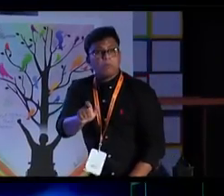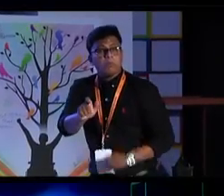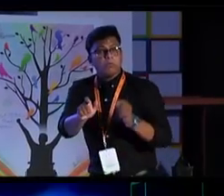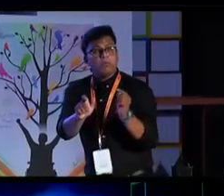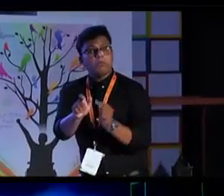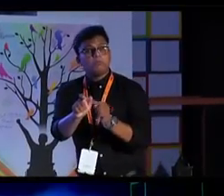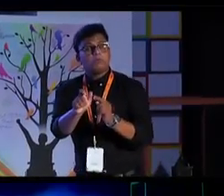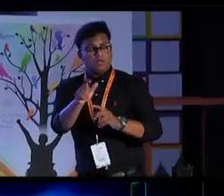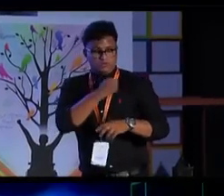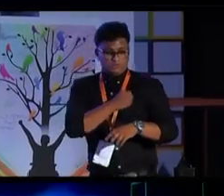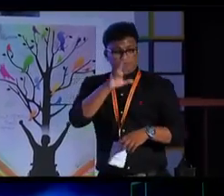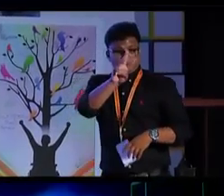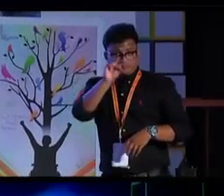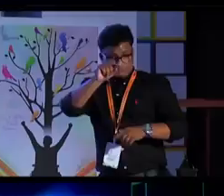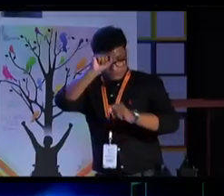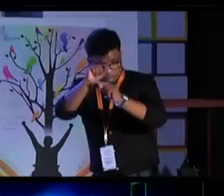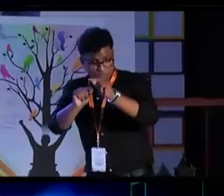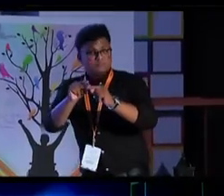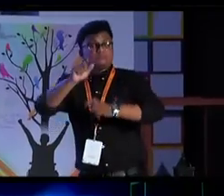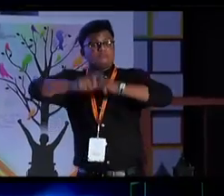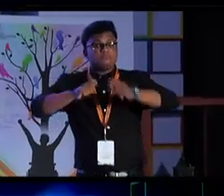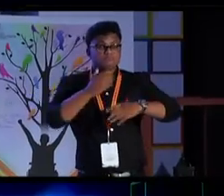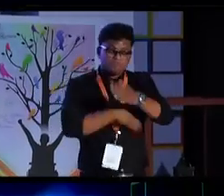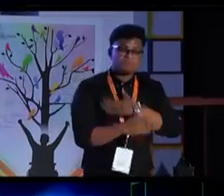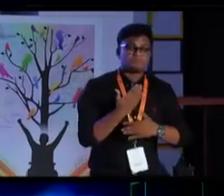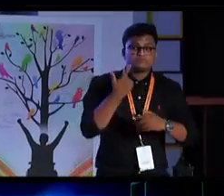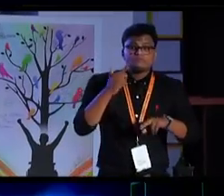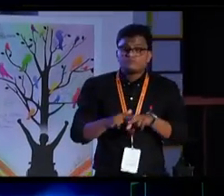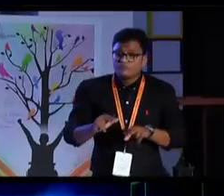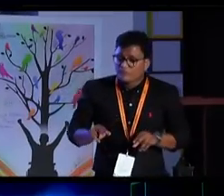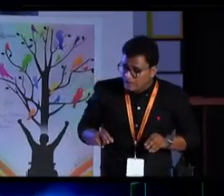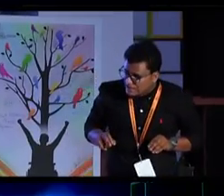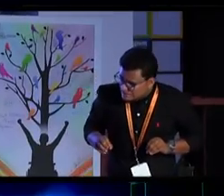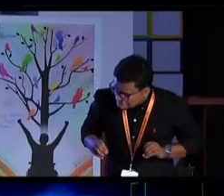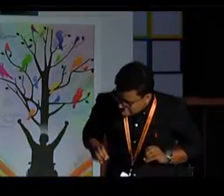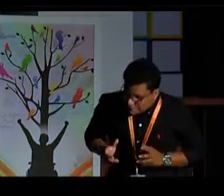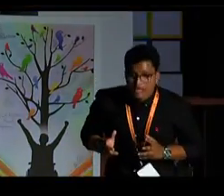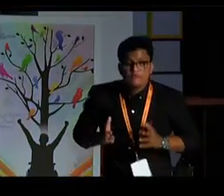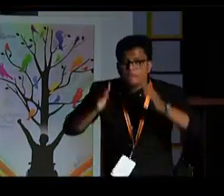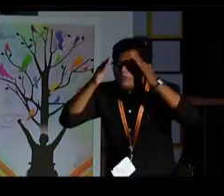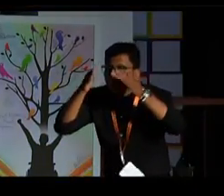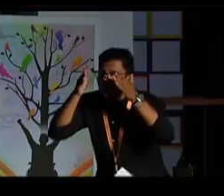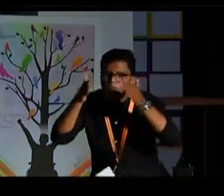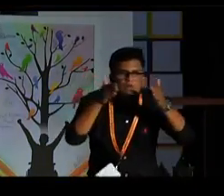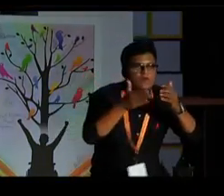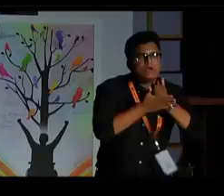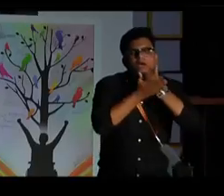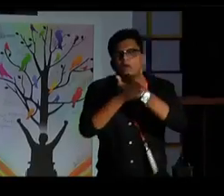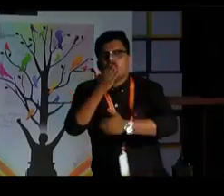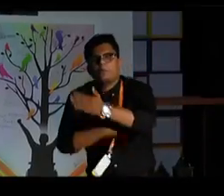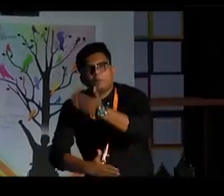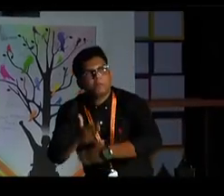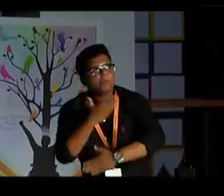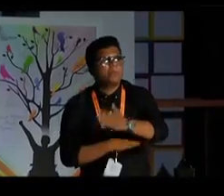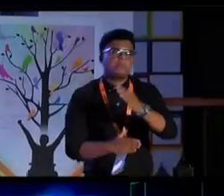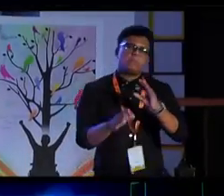that you can directly connect to if you start focusing on helping people with disability. So far,